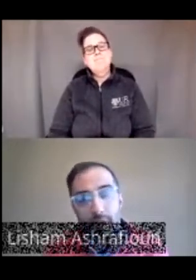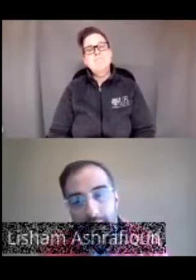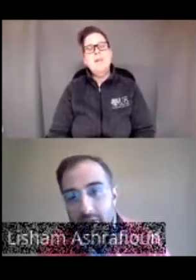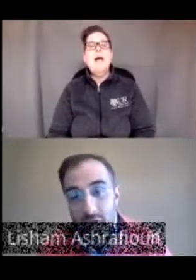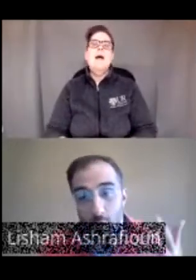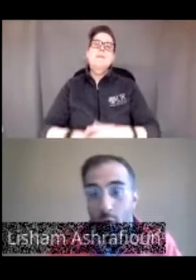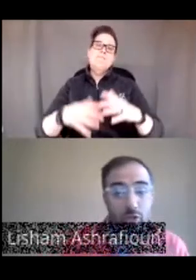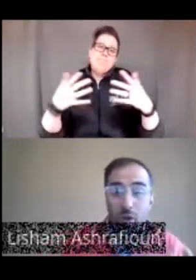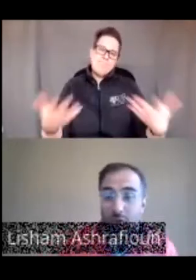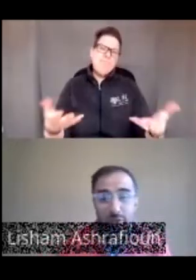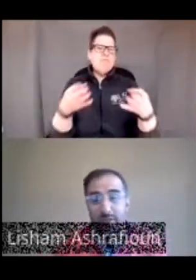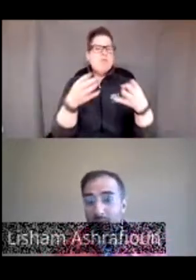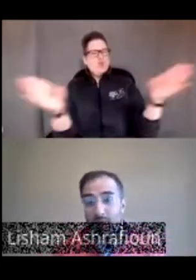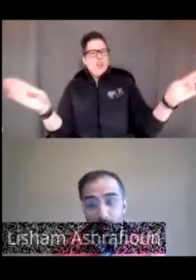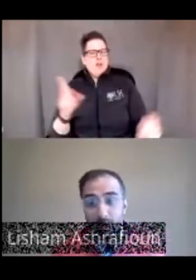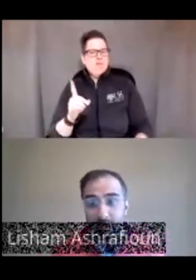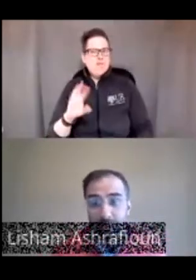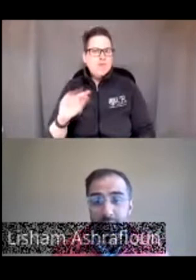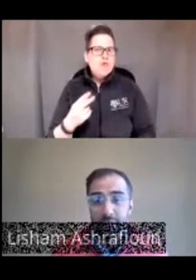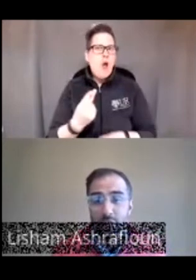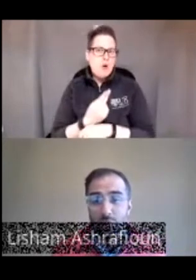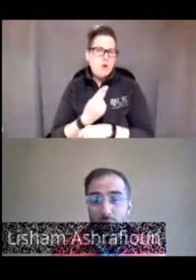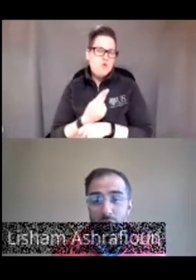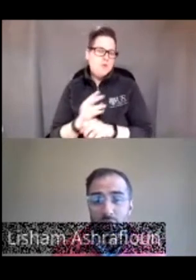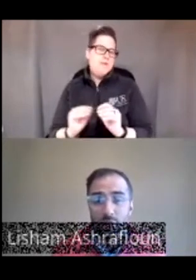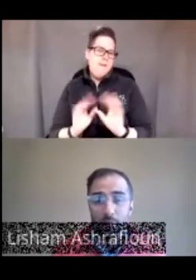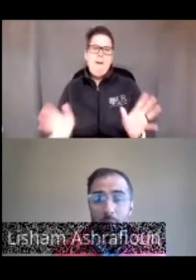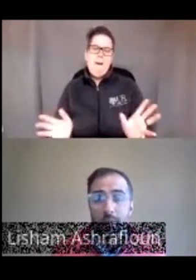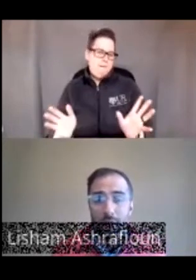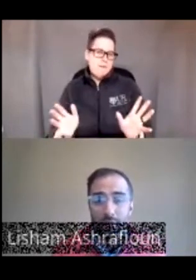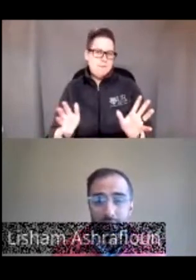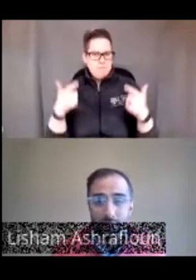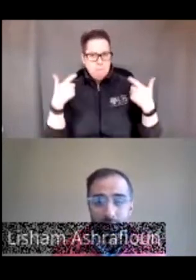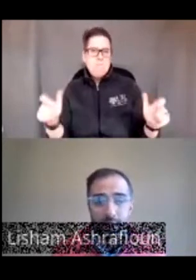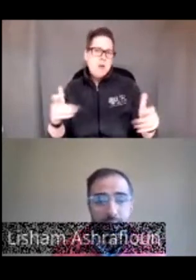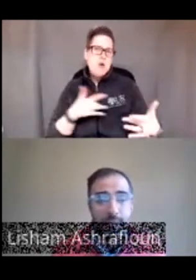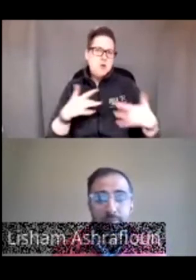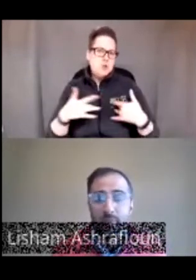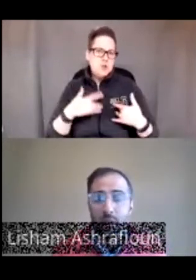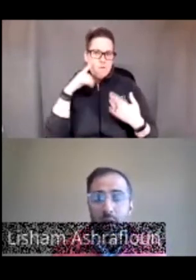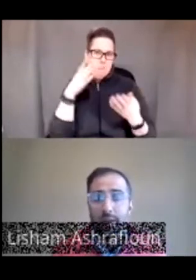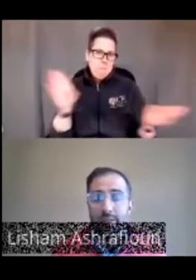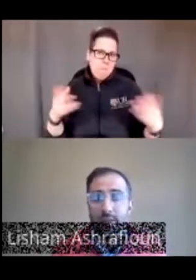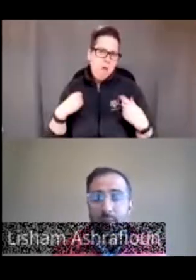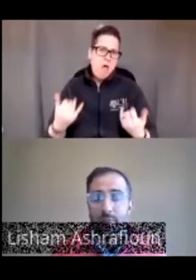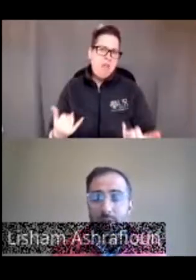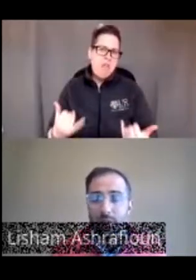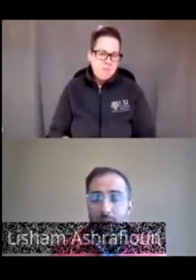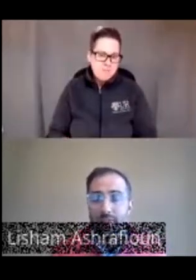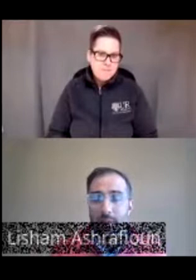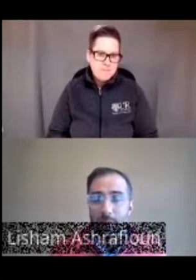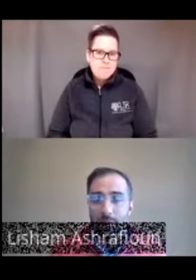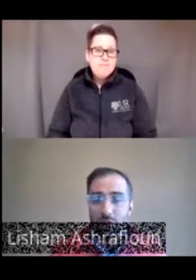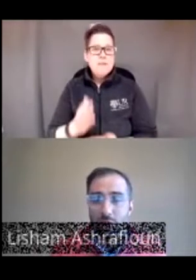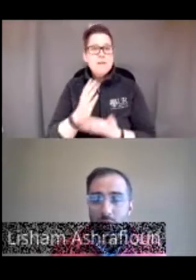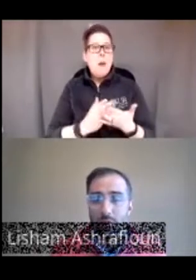So just overall, drug use is, clearly a huge public health concern. In some of the graphs